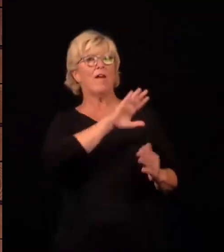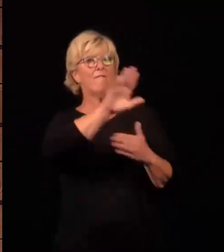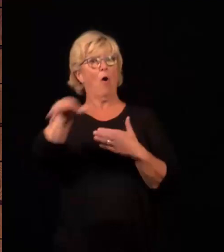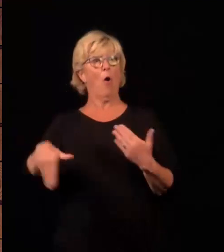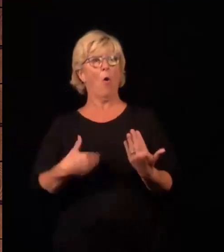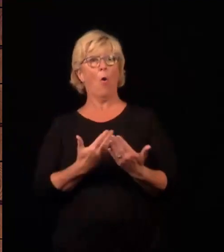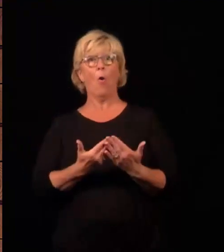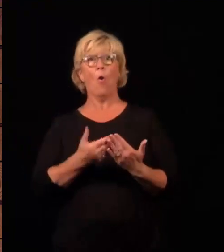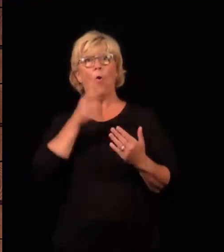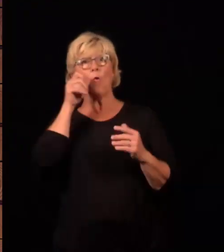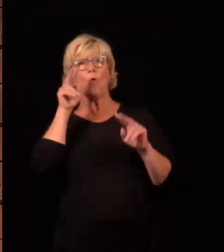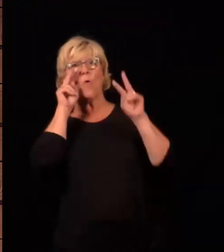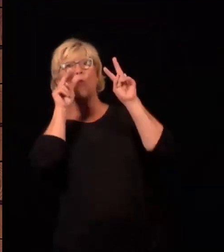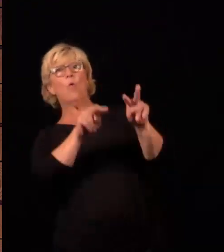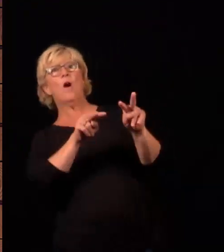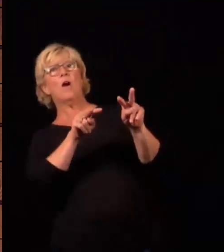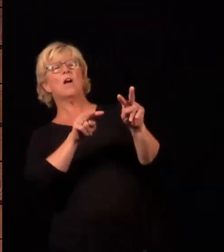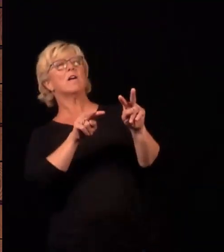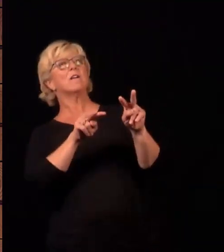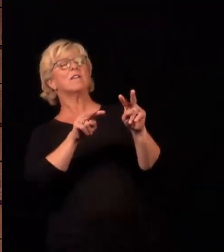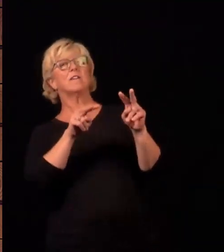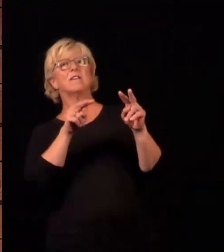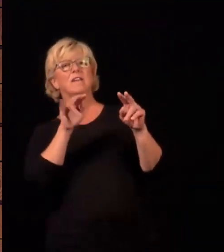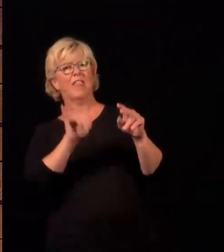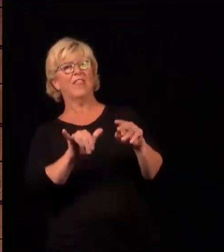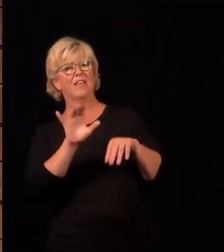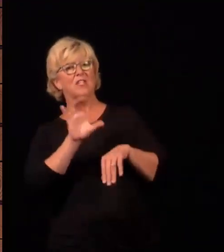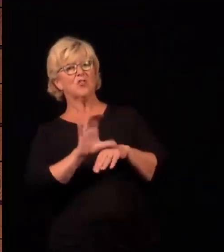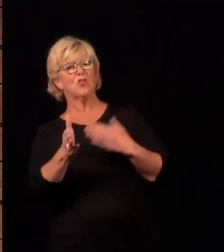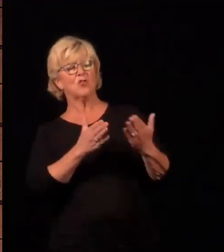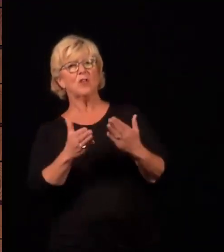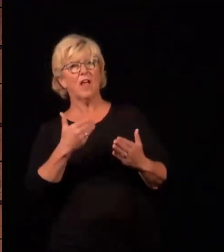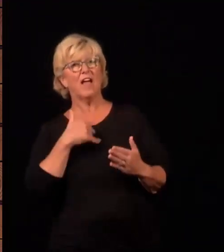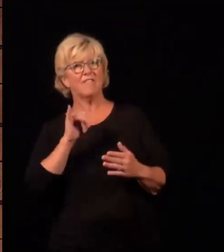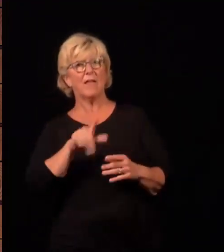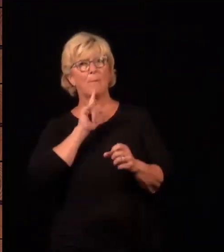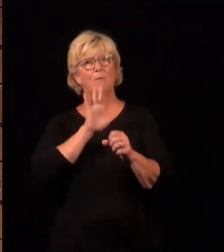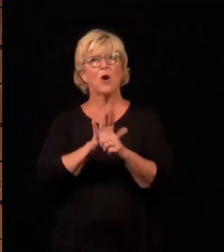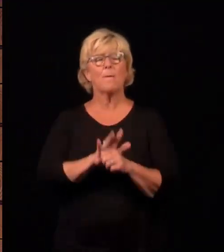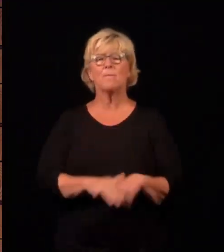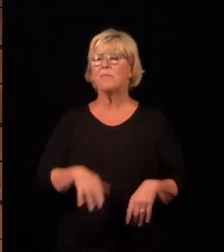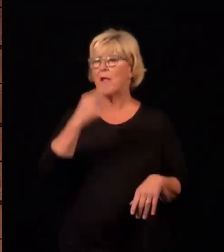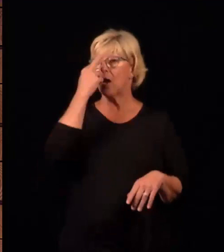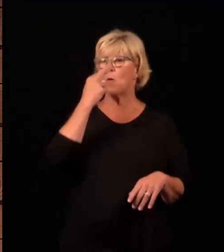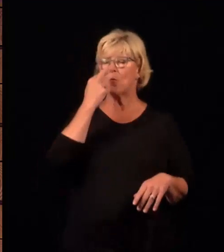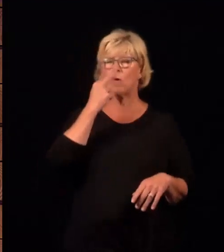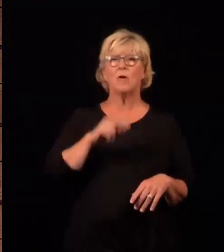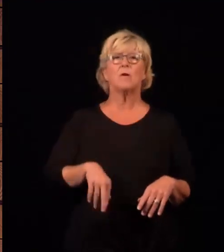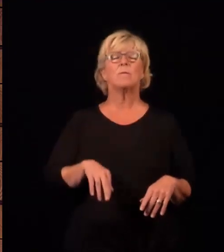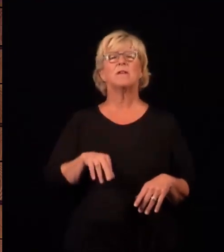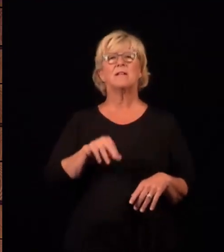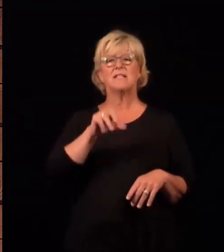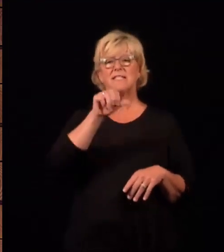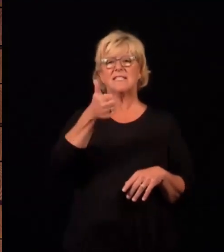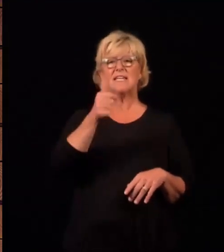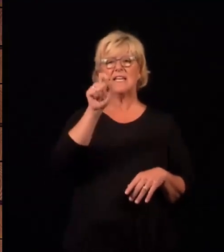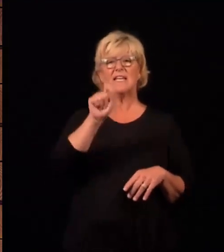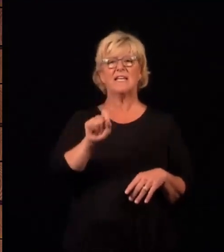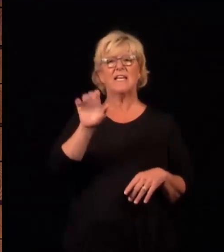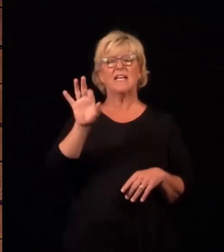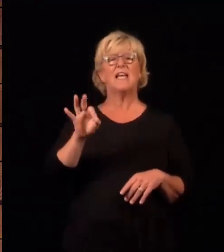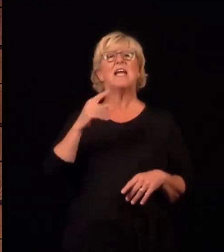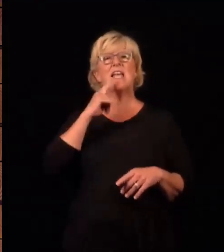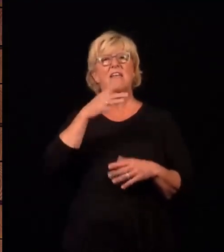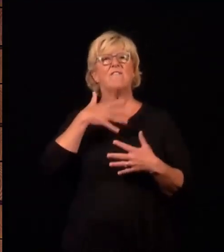us who are watching this webcast have that hope. In Romans 10, 9 and 10, it says, "If you confess with your